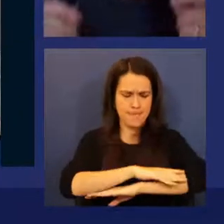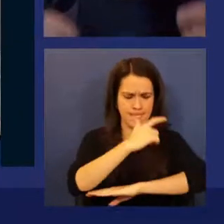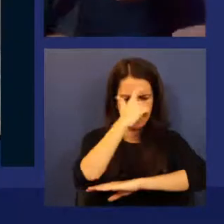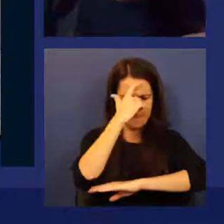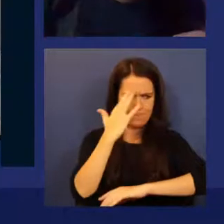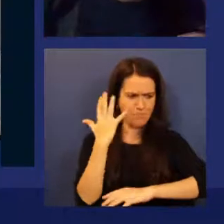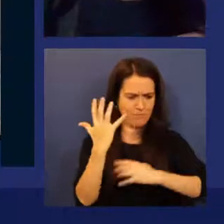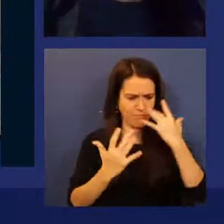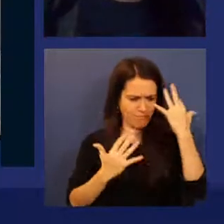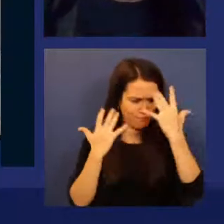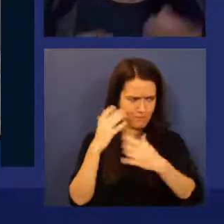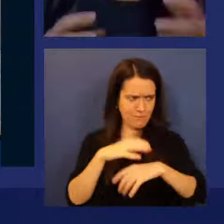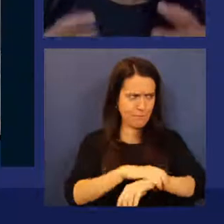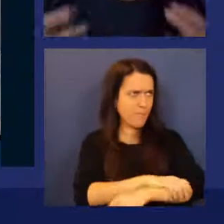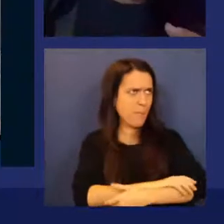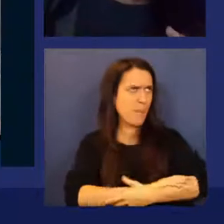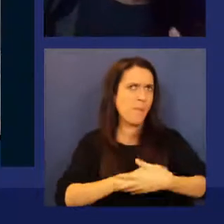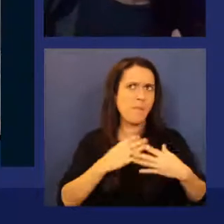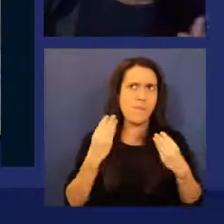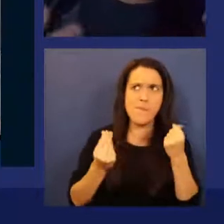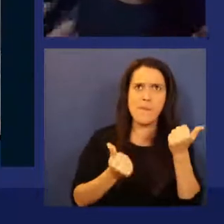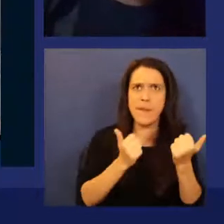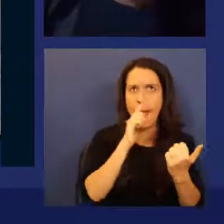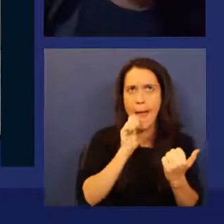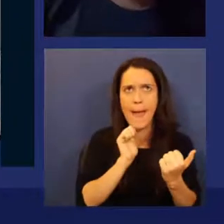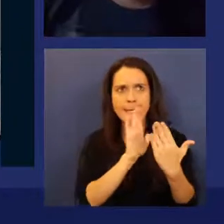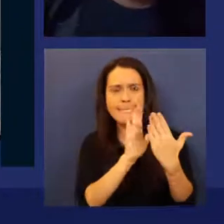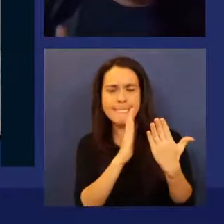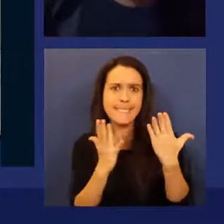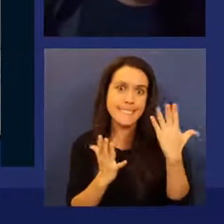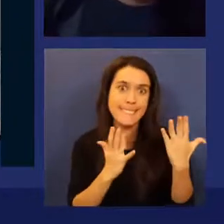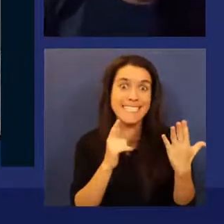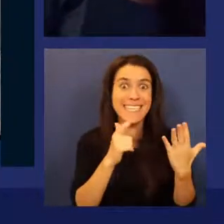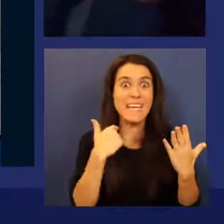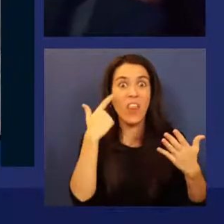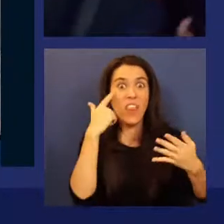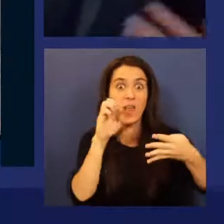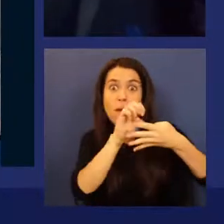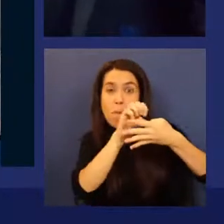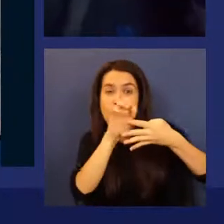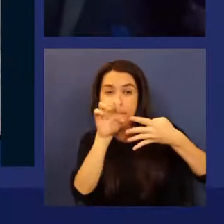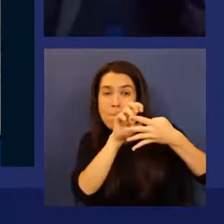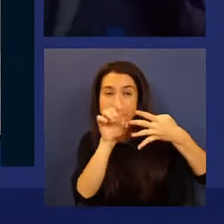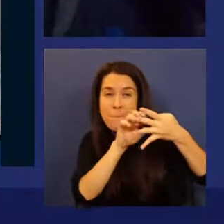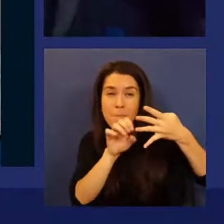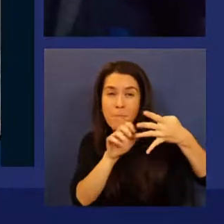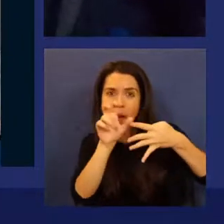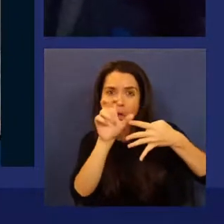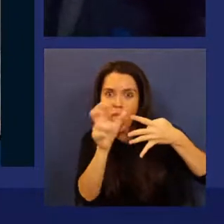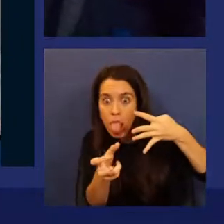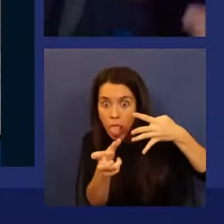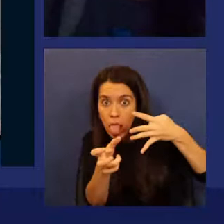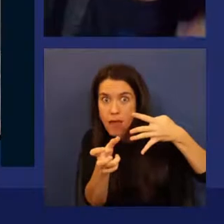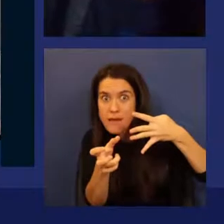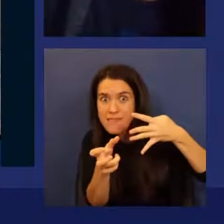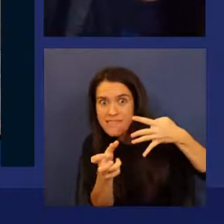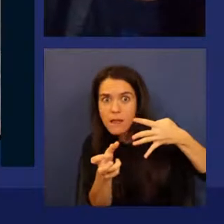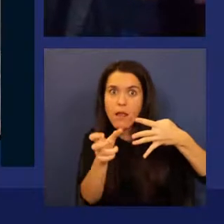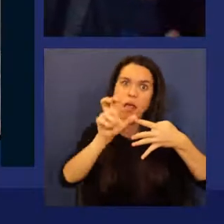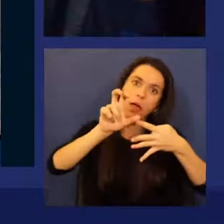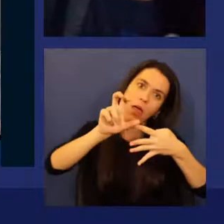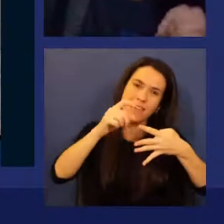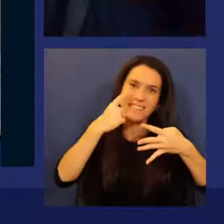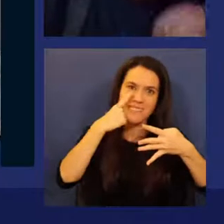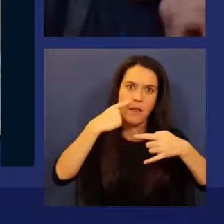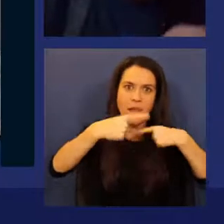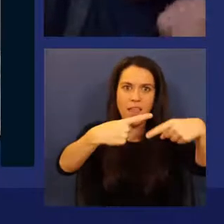approach, and take the time to debug your models. So that's really kind of what we're talking about here, are different